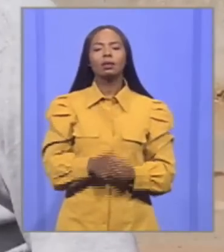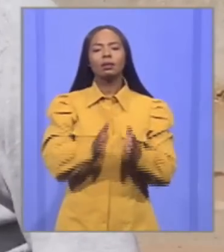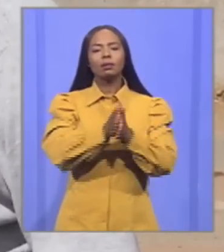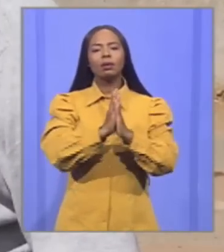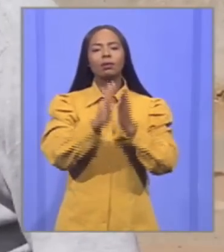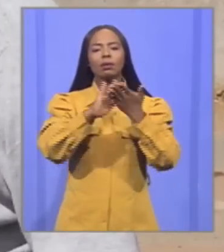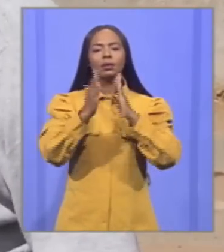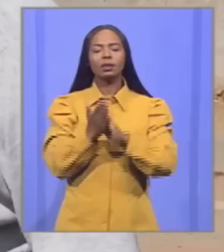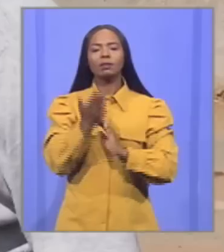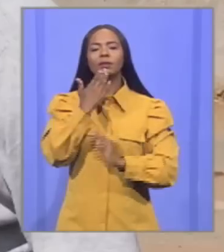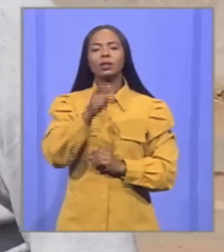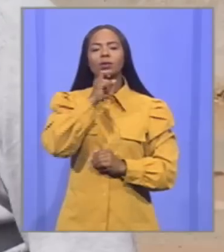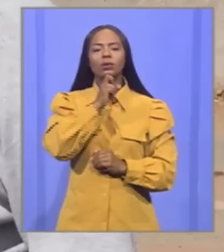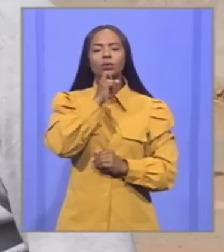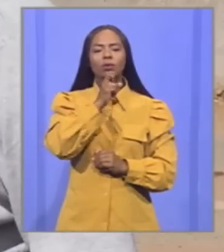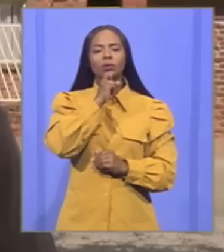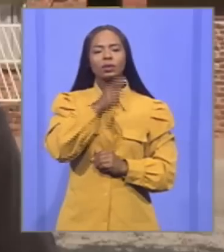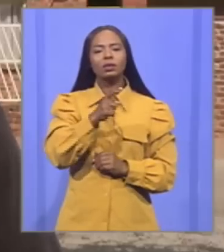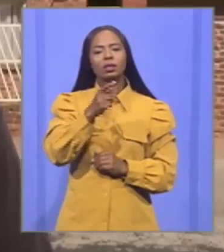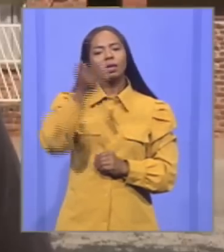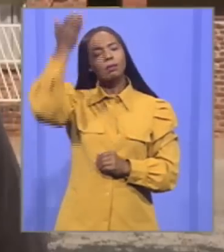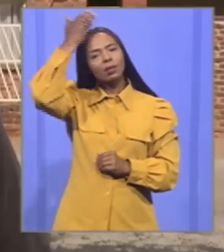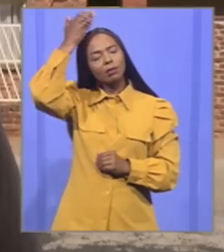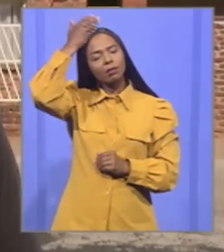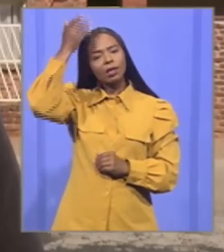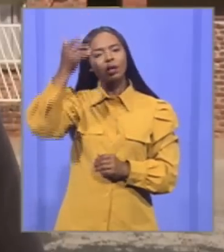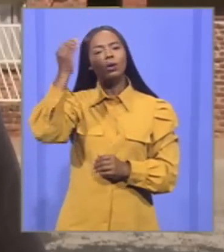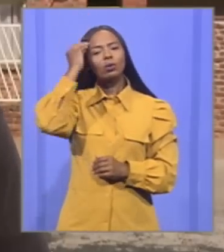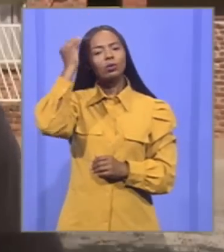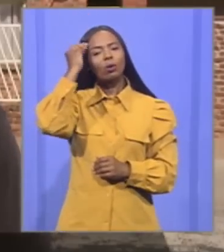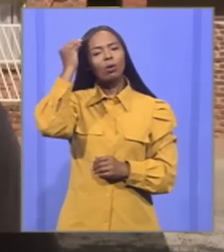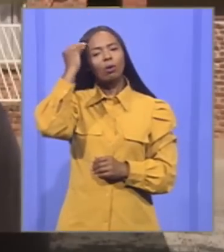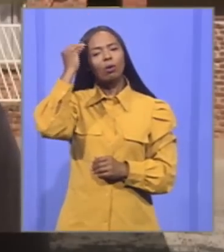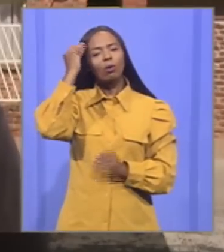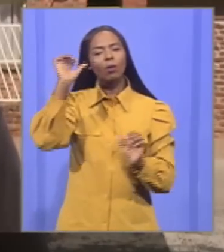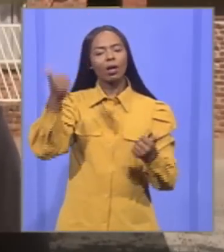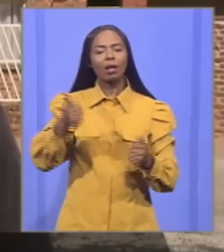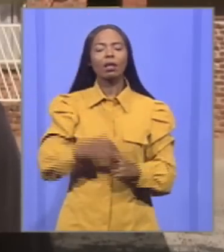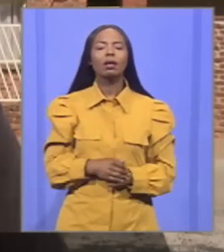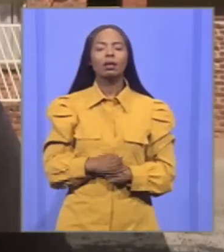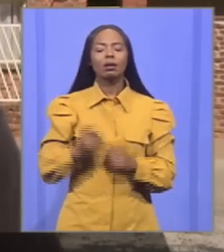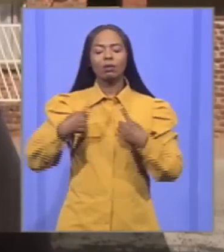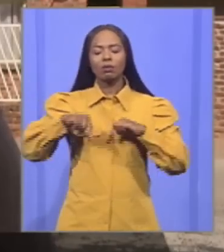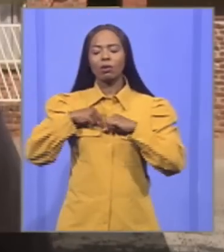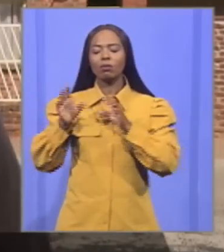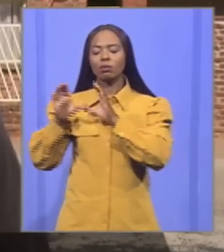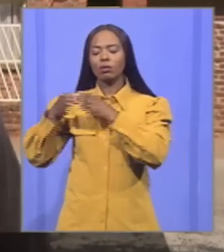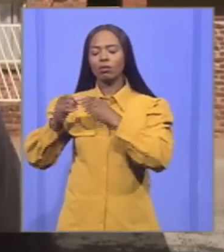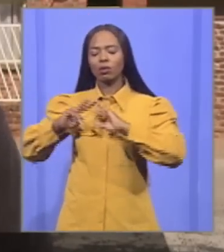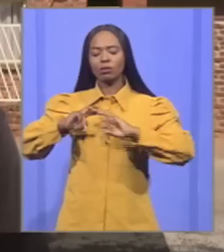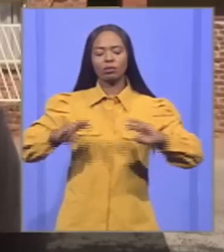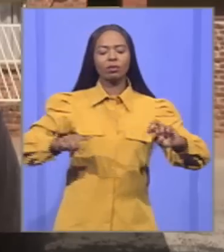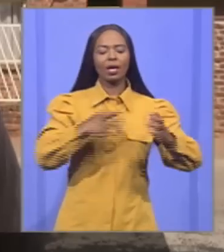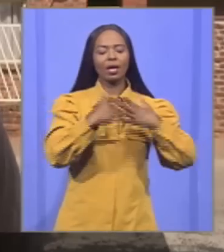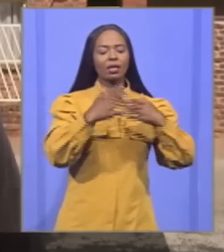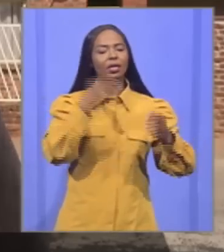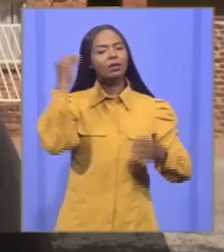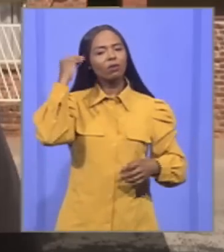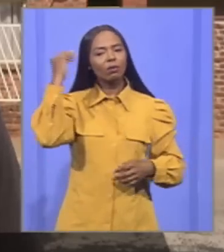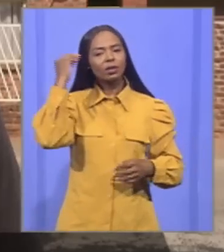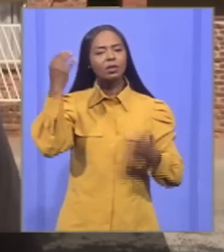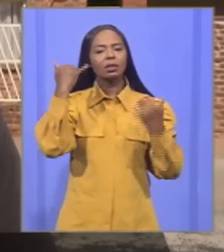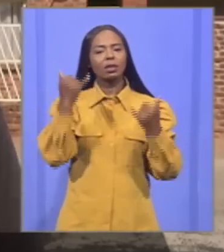ho sebedisa ditekesi tseo ba di tsebang. Re dira di-investigation tsa rona Kimberley Cap so information engwe le ngwe re ka e kreyang re